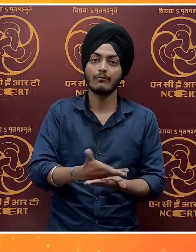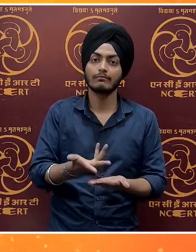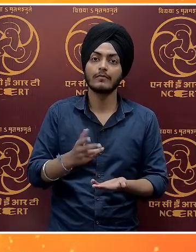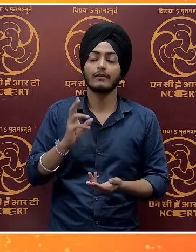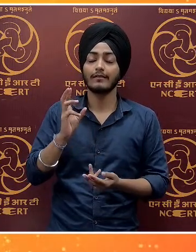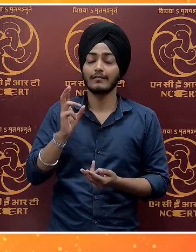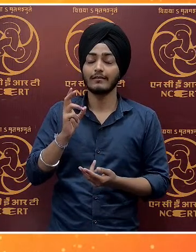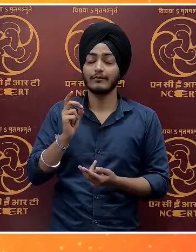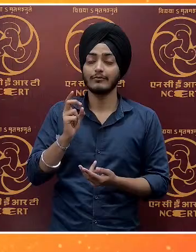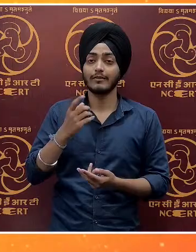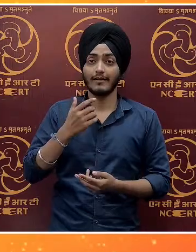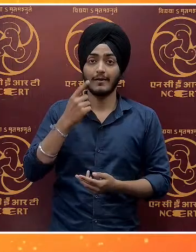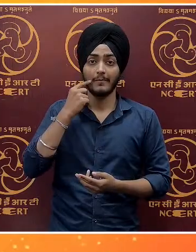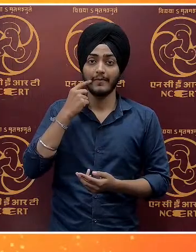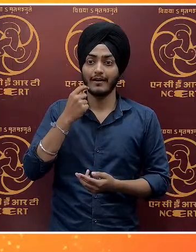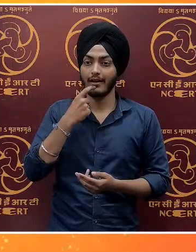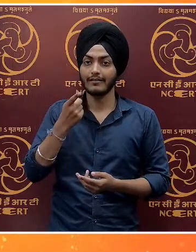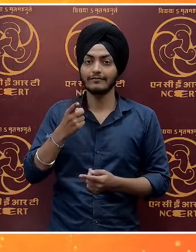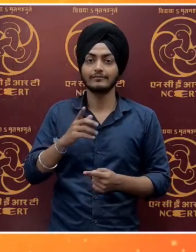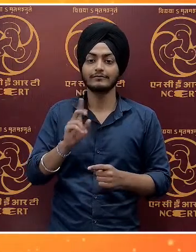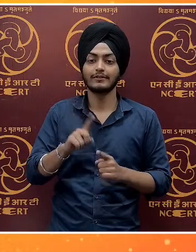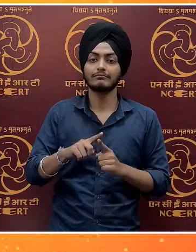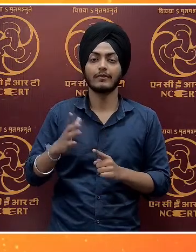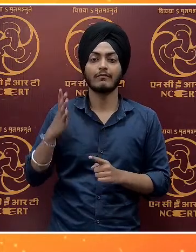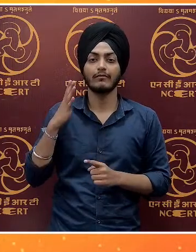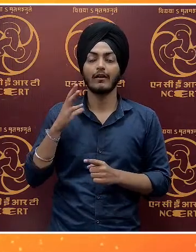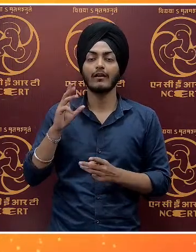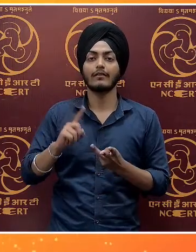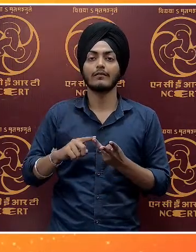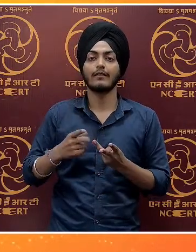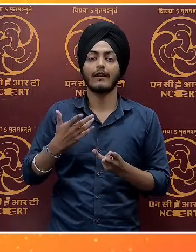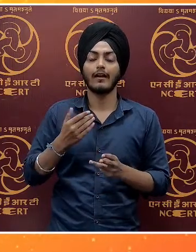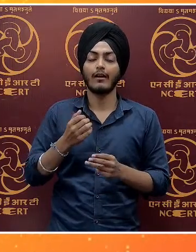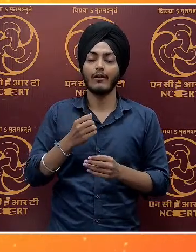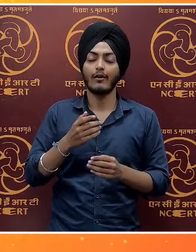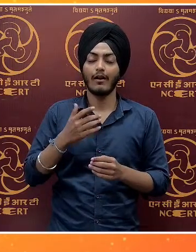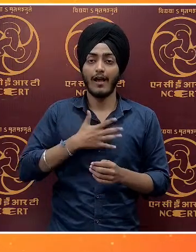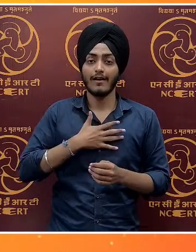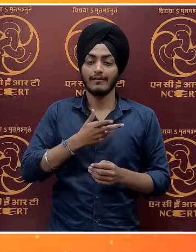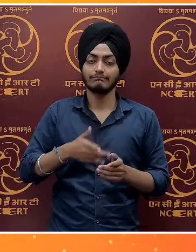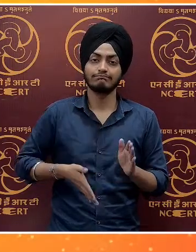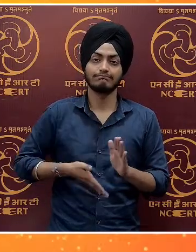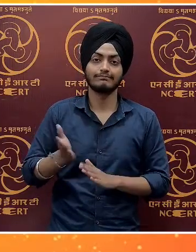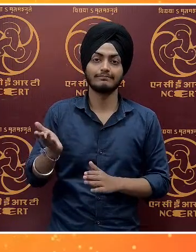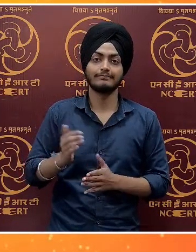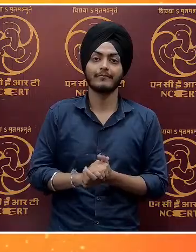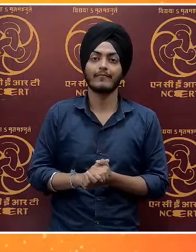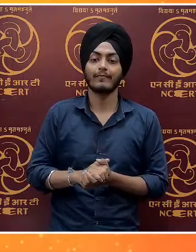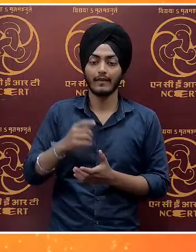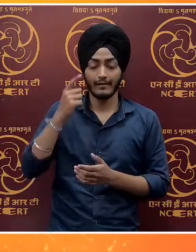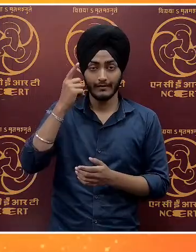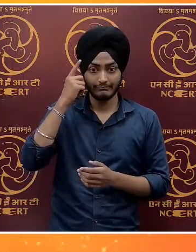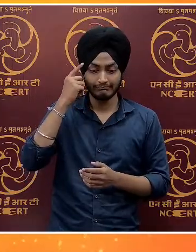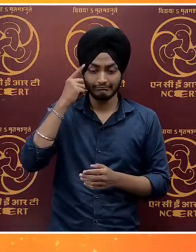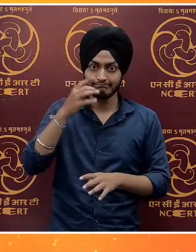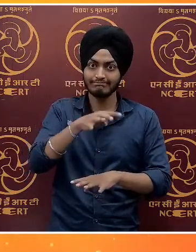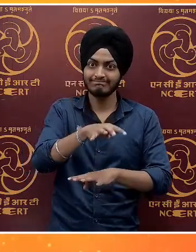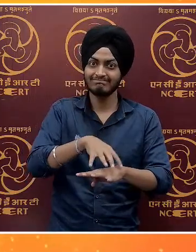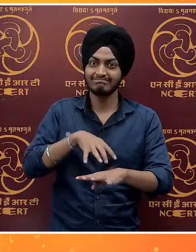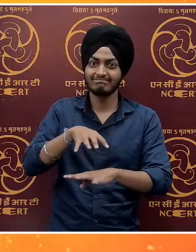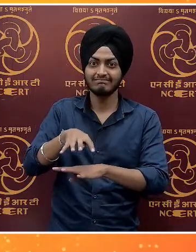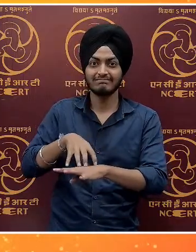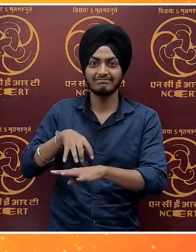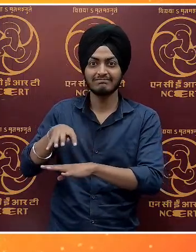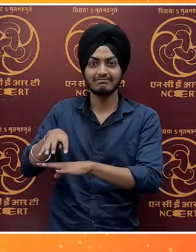green says go. The signal is clear. Definitely. And zebra crossing is all about for the pedestrian who does not